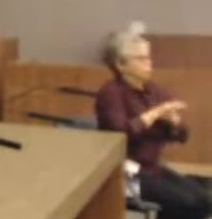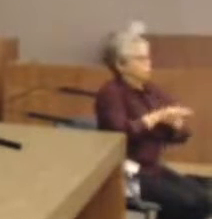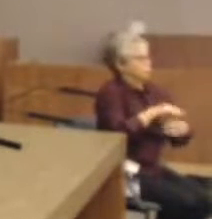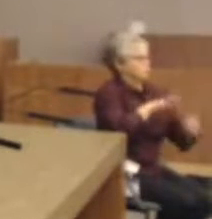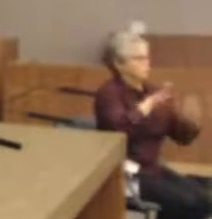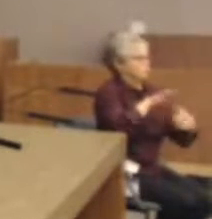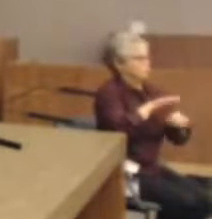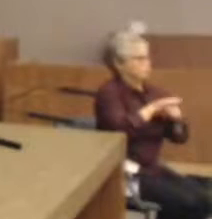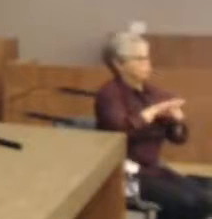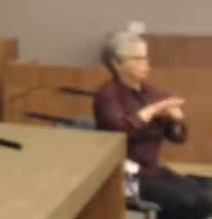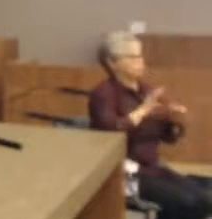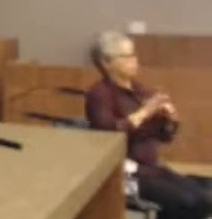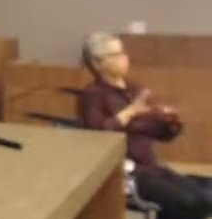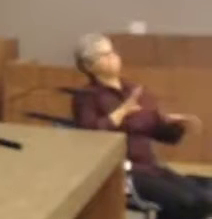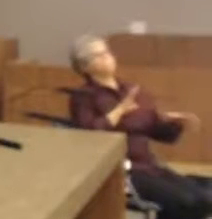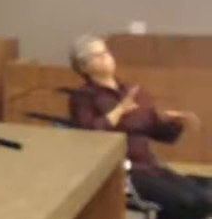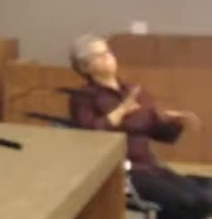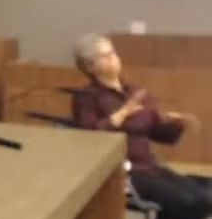mechanism.